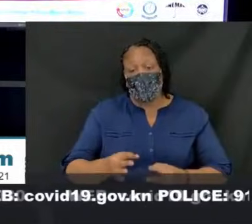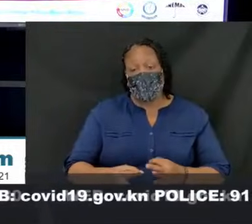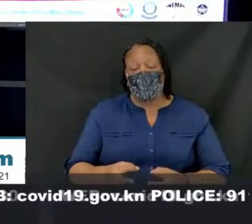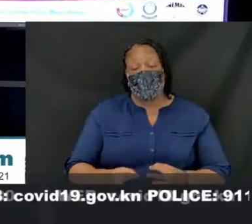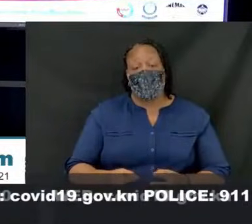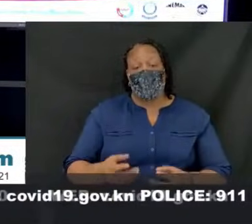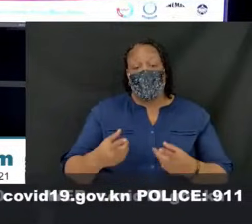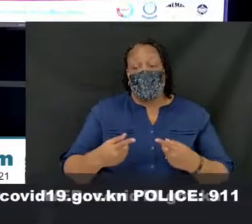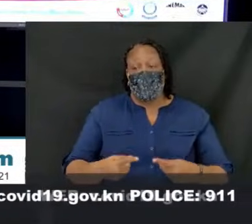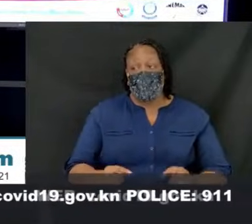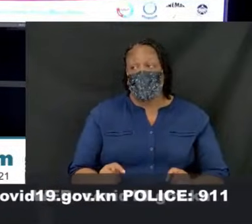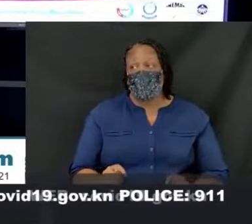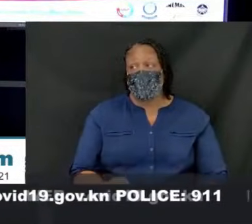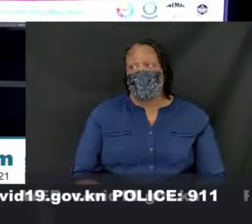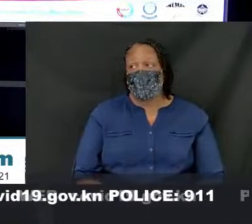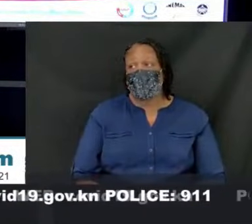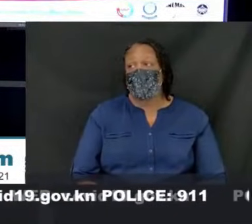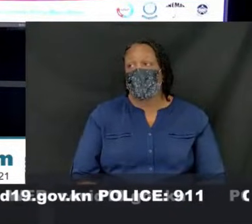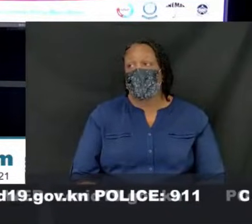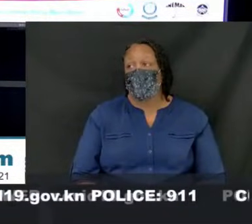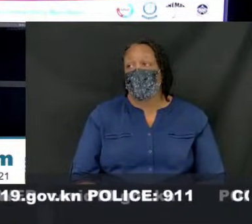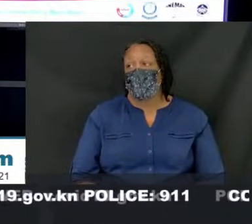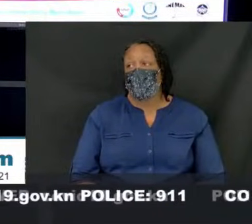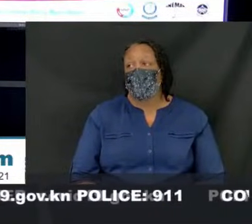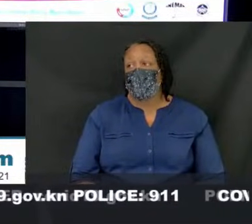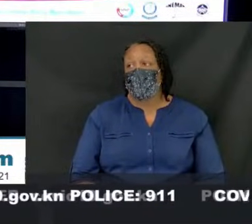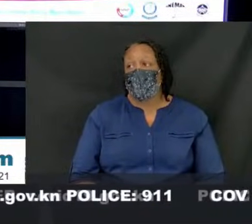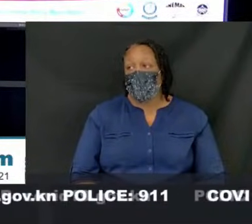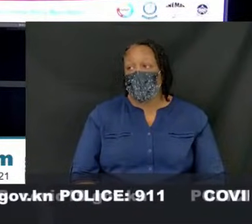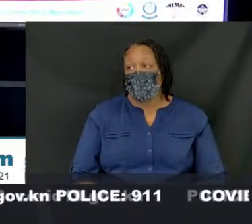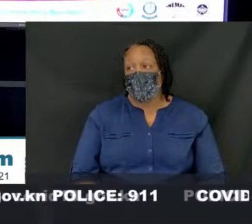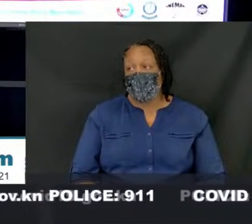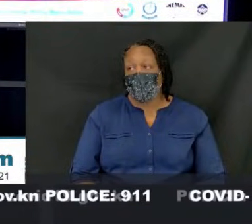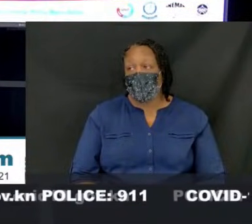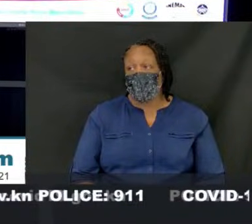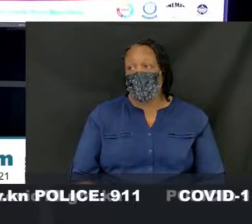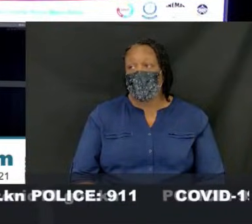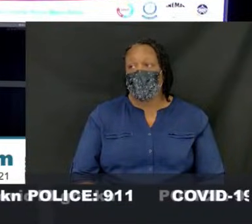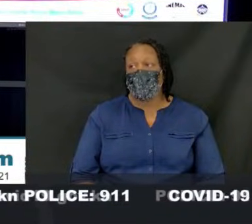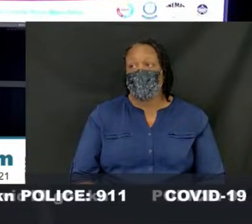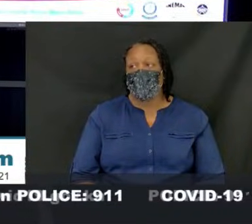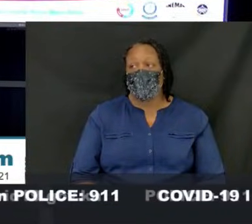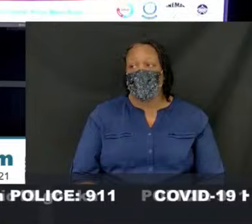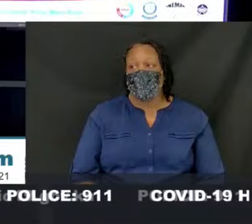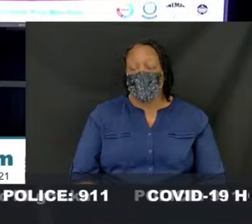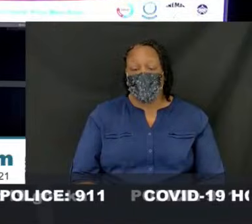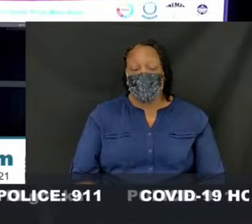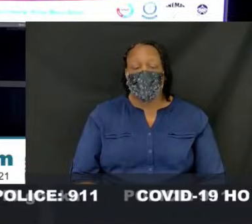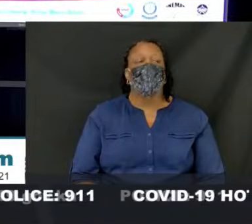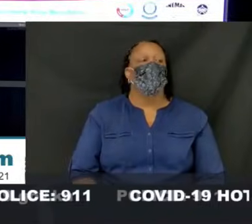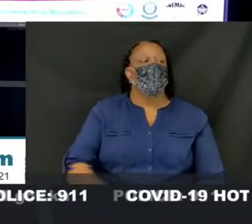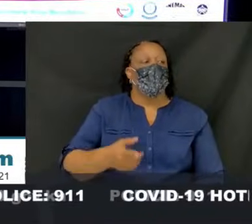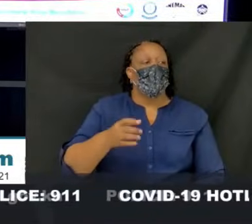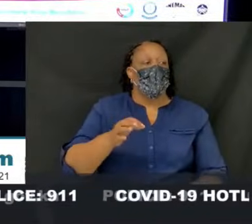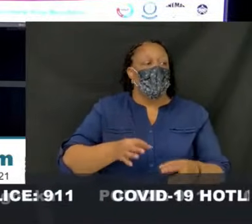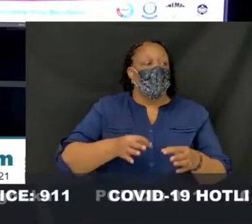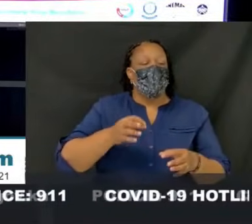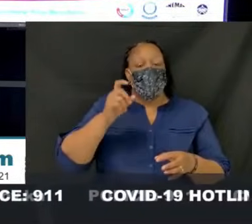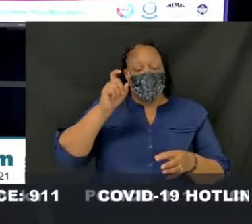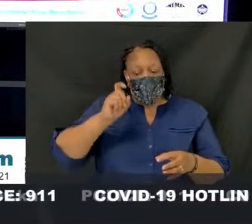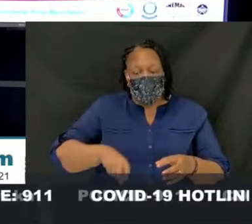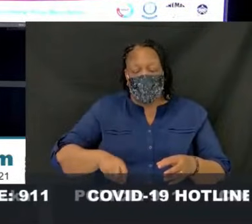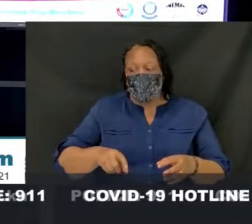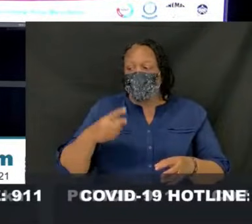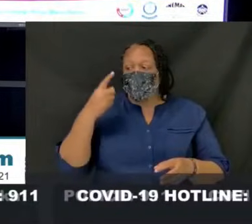mandate, it has to be backed by an abundance of irrefutable evidence that we had no other choice but to do so. But